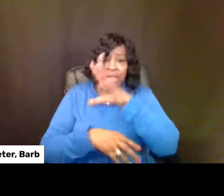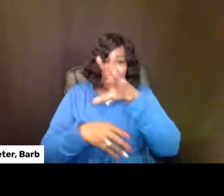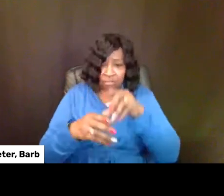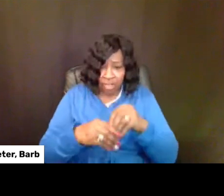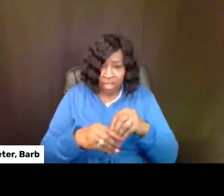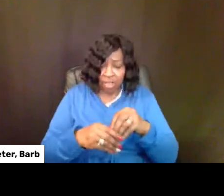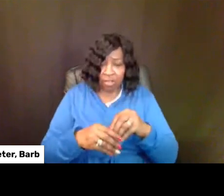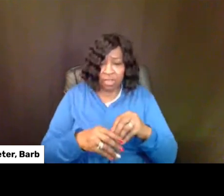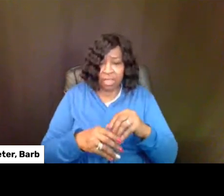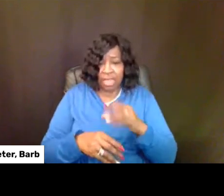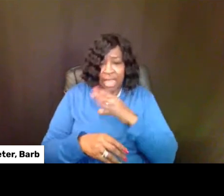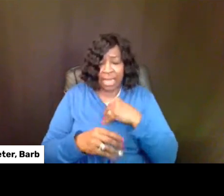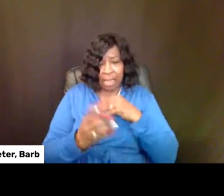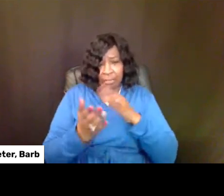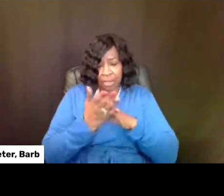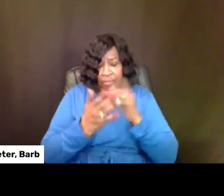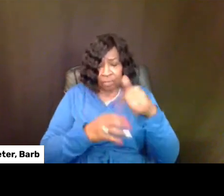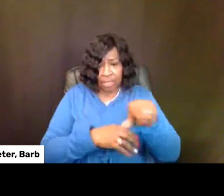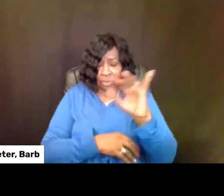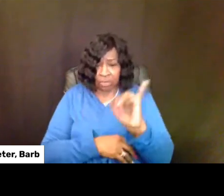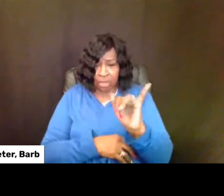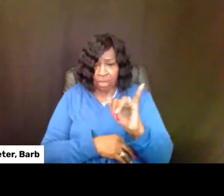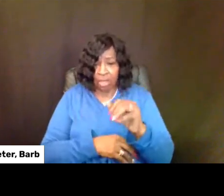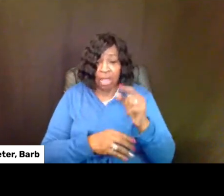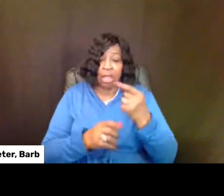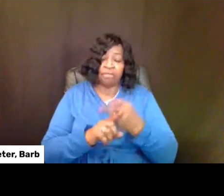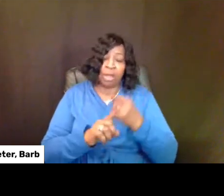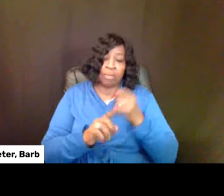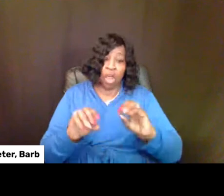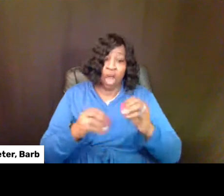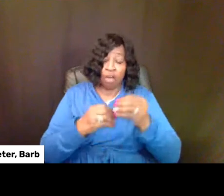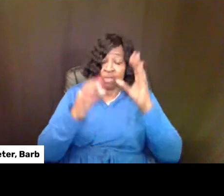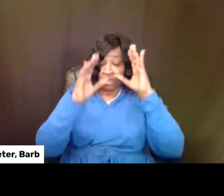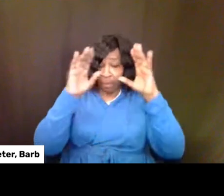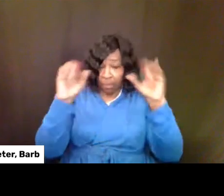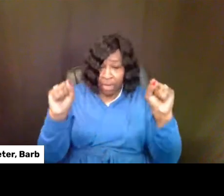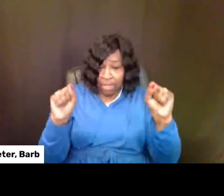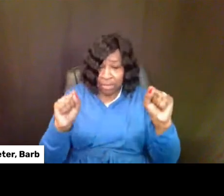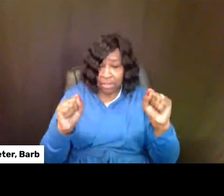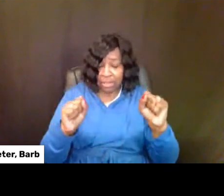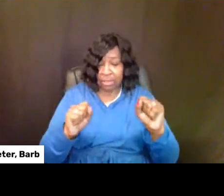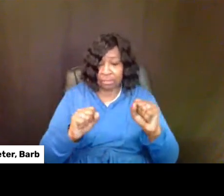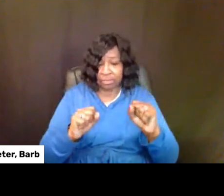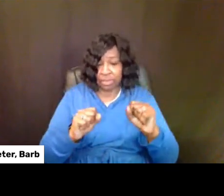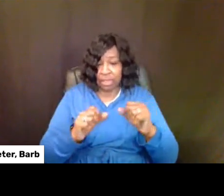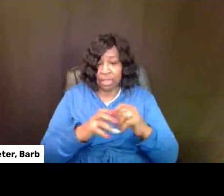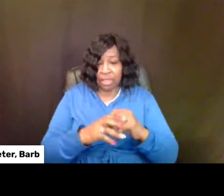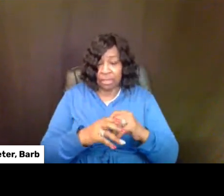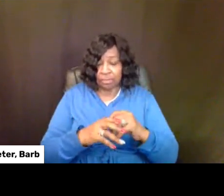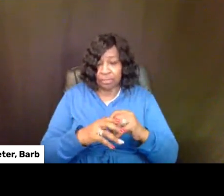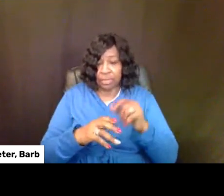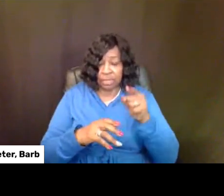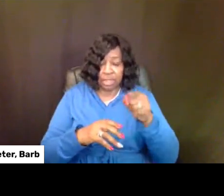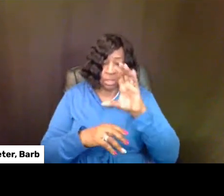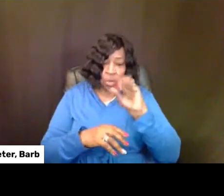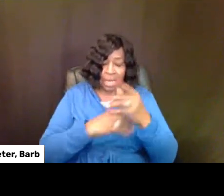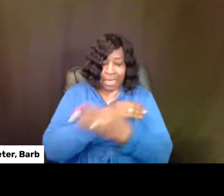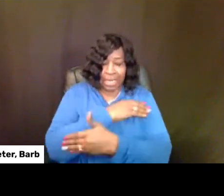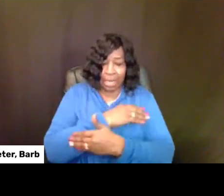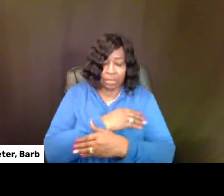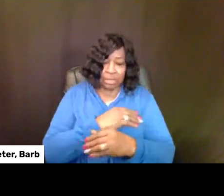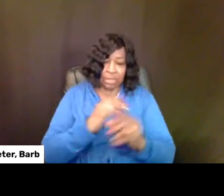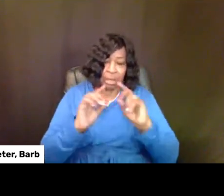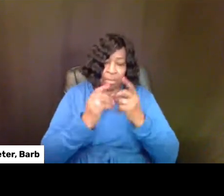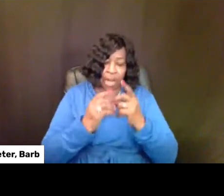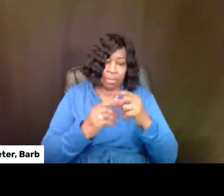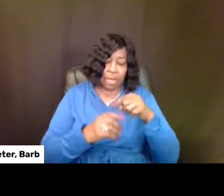helping advance this work. From the Office of the President and per the resolution that the board passed, the Cook County Department of Public Health is